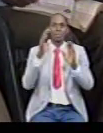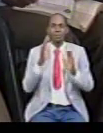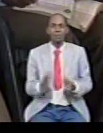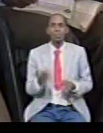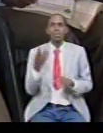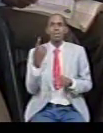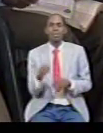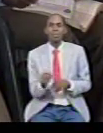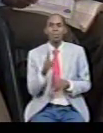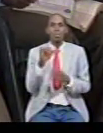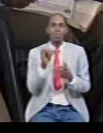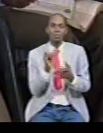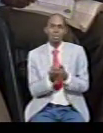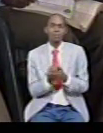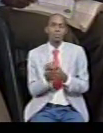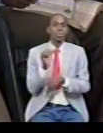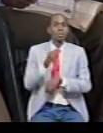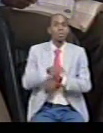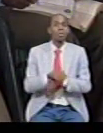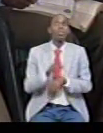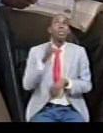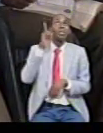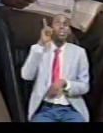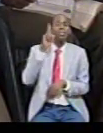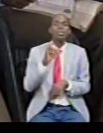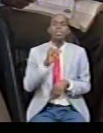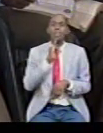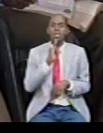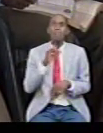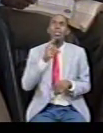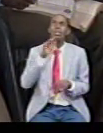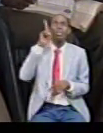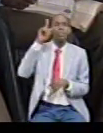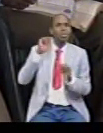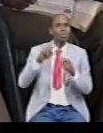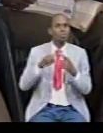Conqueror, the one that overcame, is he able to support you?